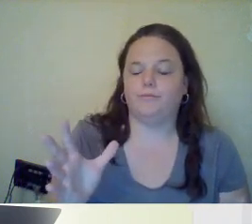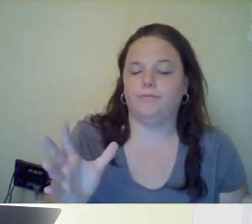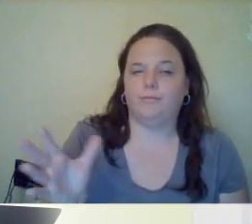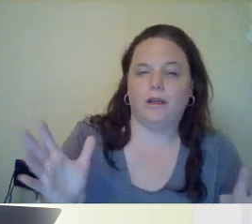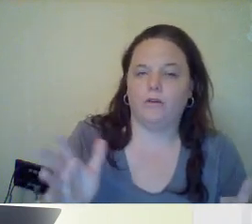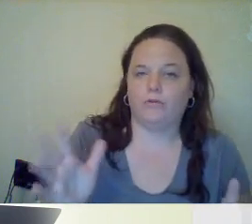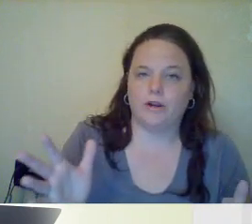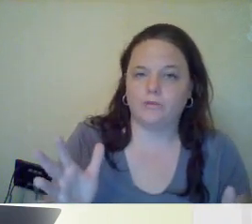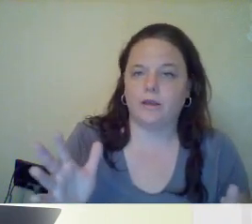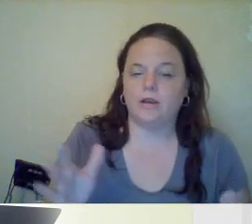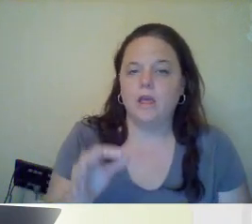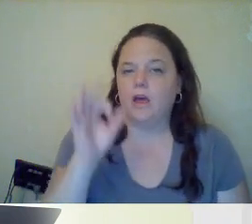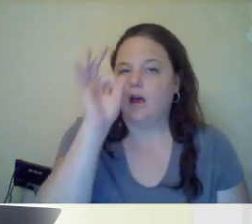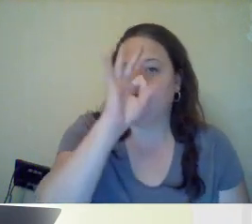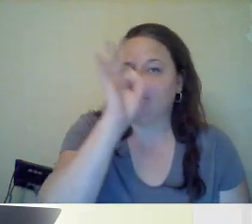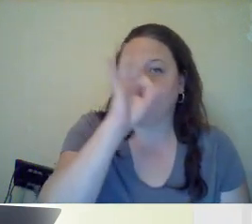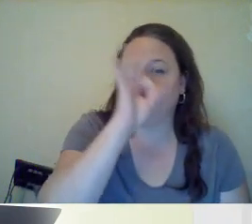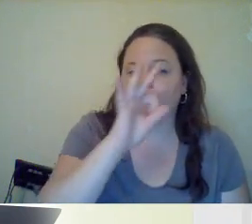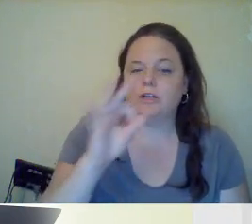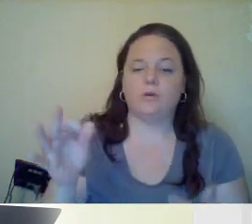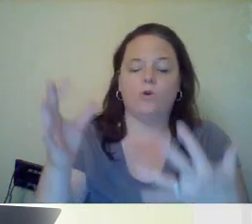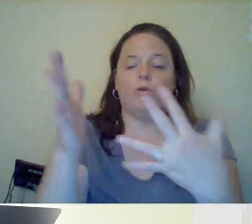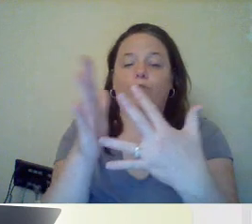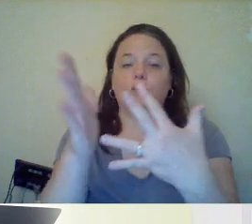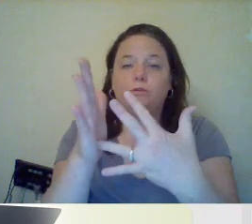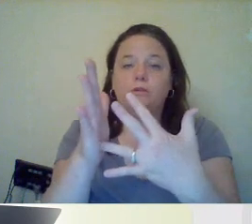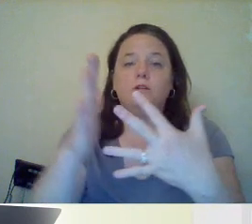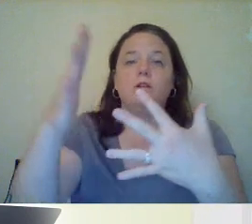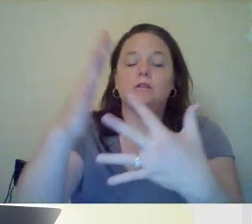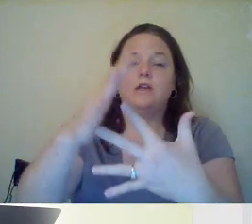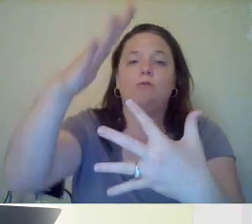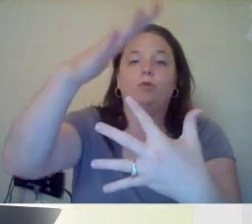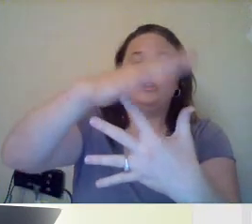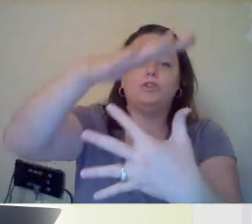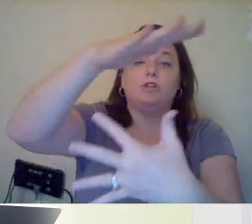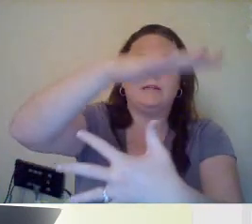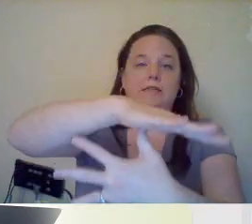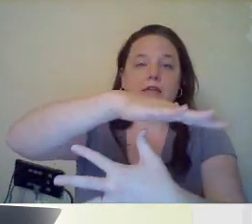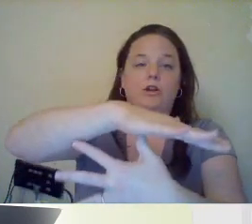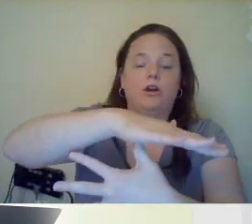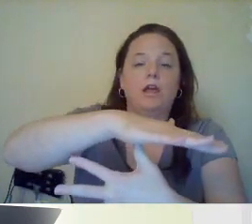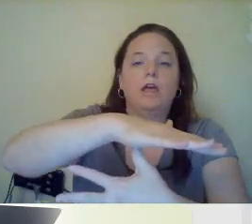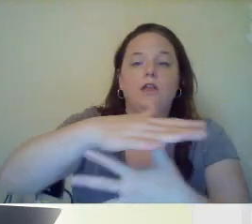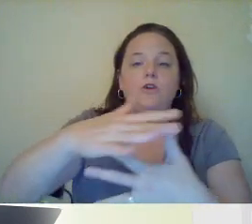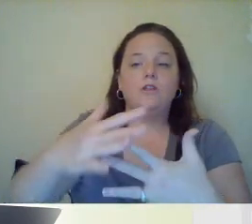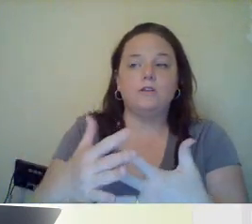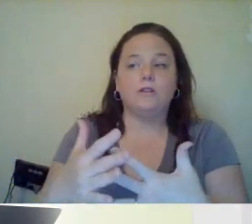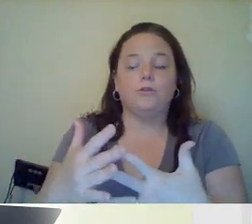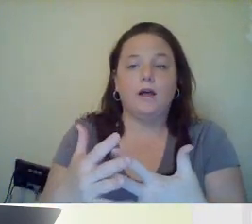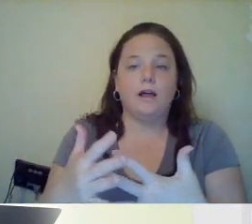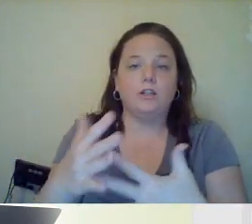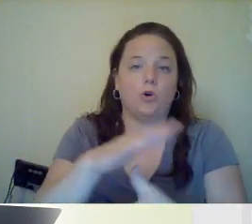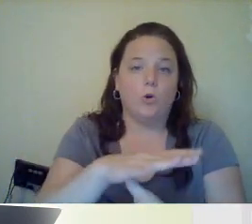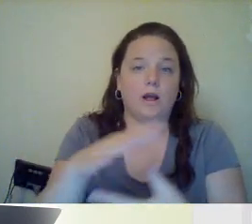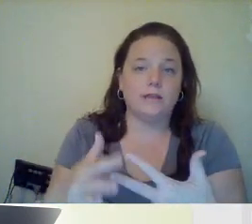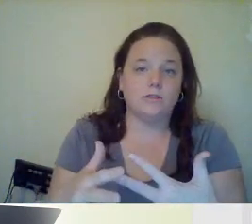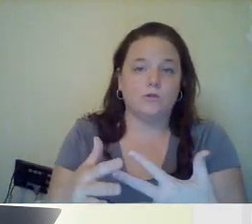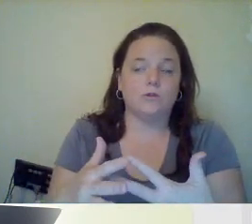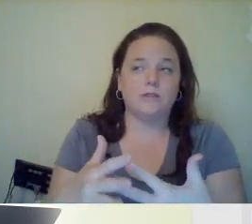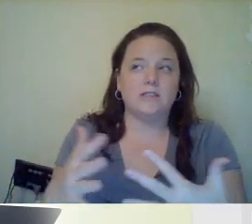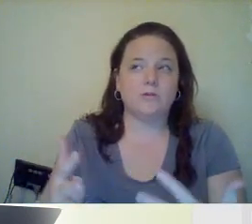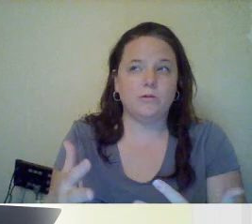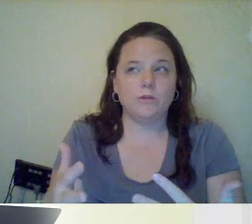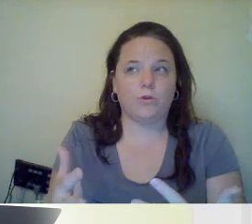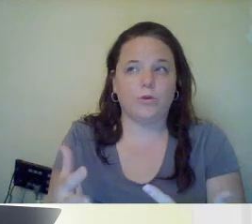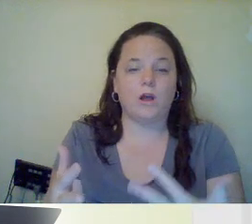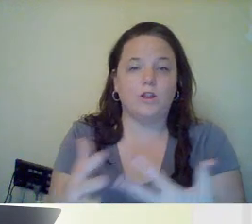to pick on freshmen. So freshman or freshman, sophomore, junior, and senior. And you can use this for college or high school.